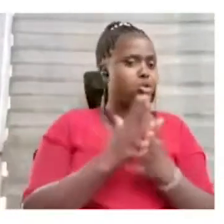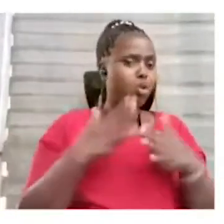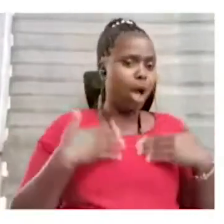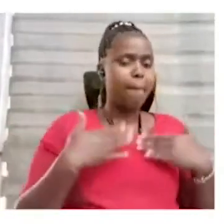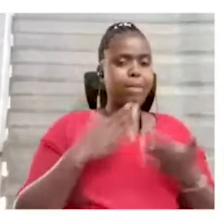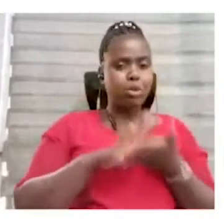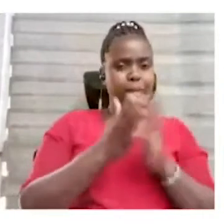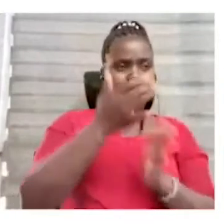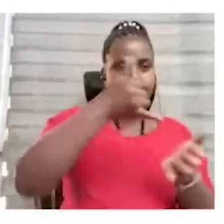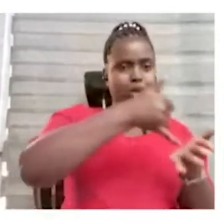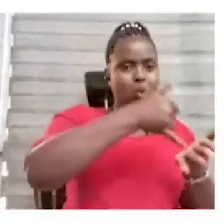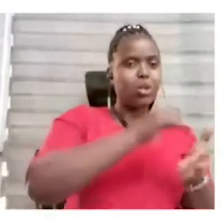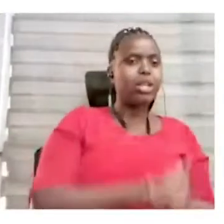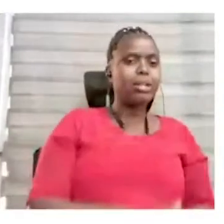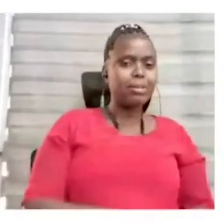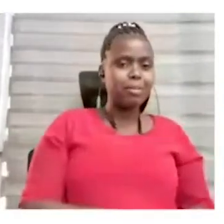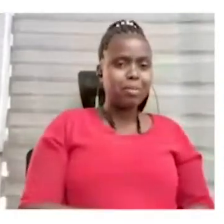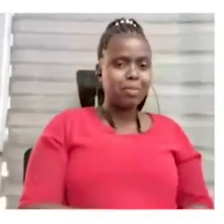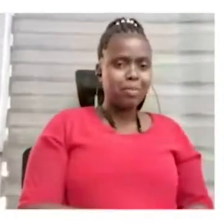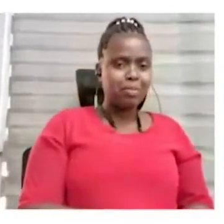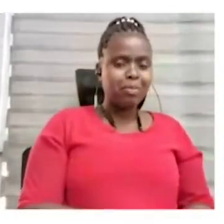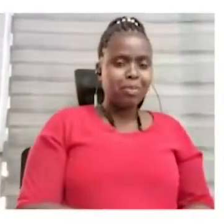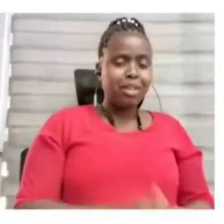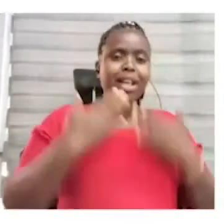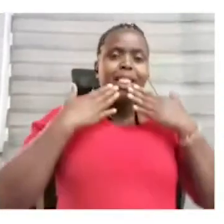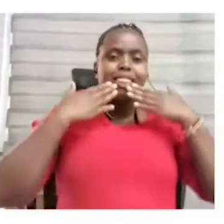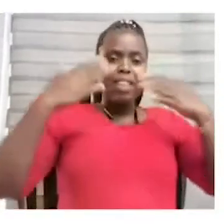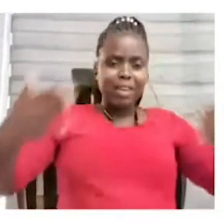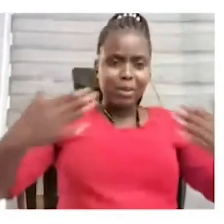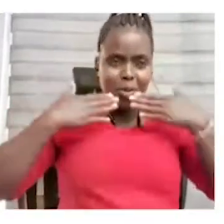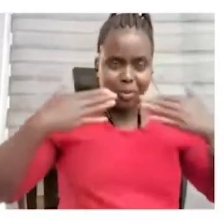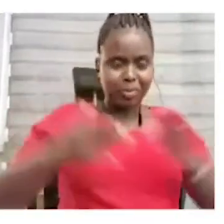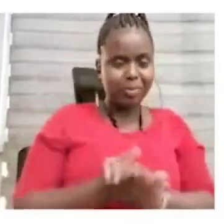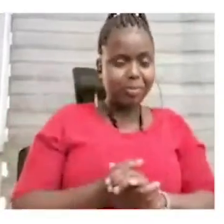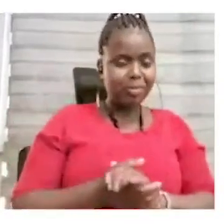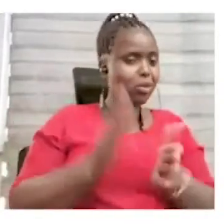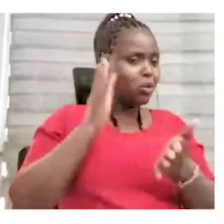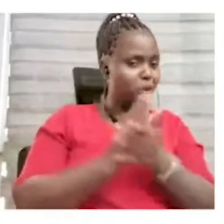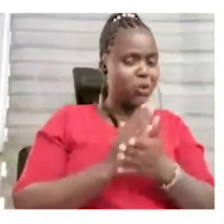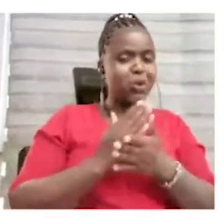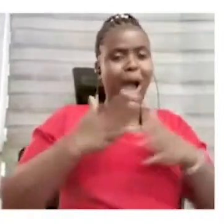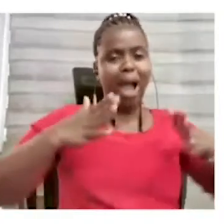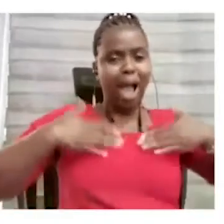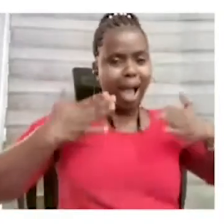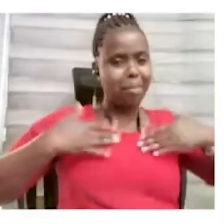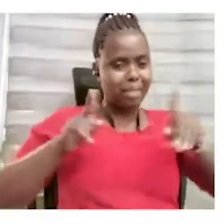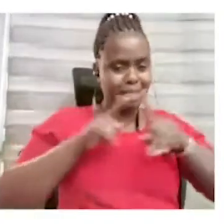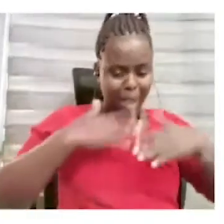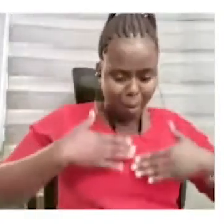talent. Thank you so much. It's been such a pleasure and an honor being with such a